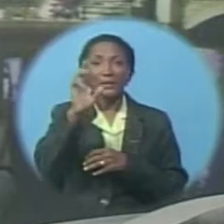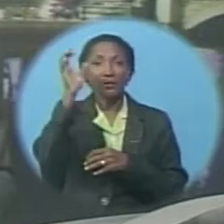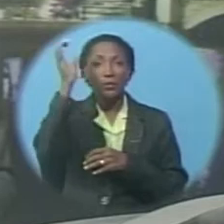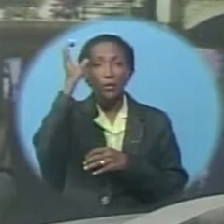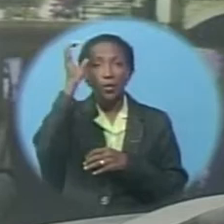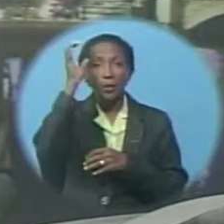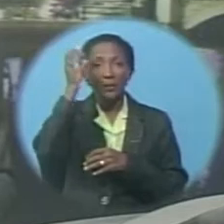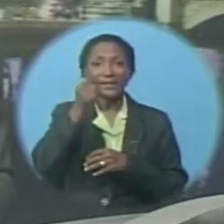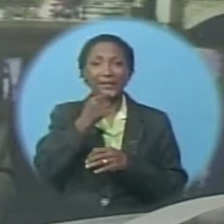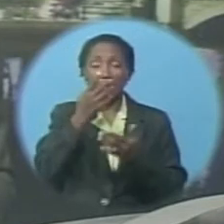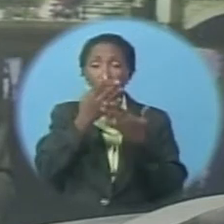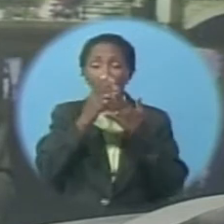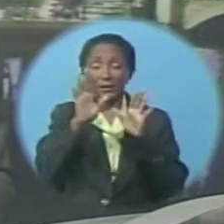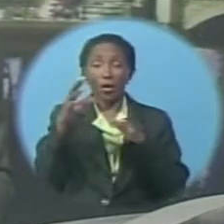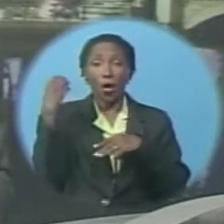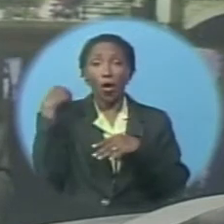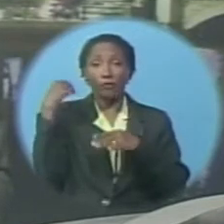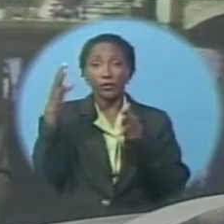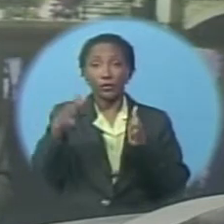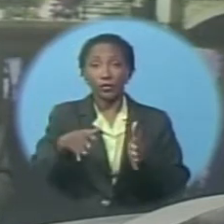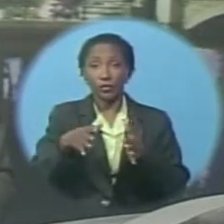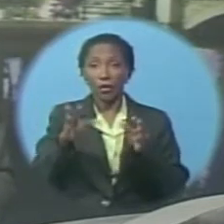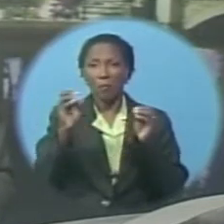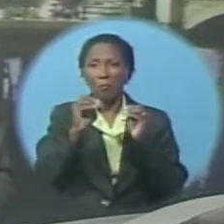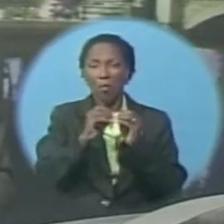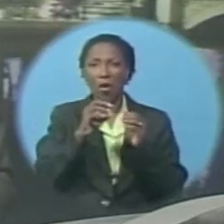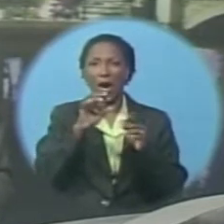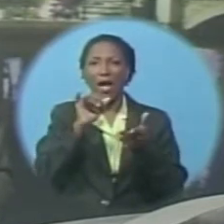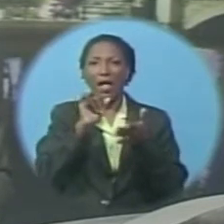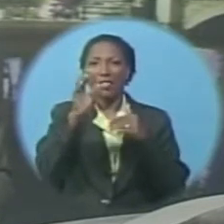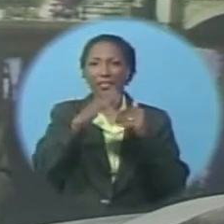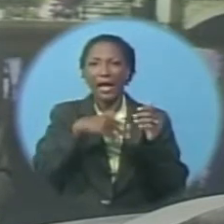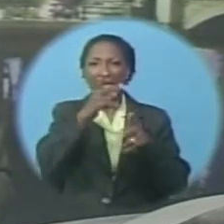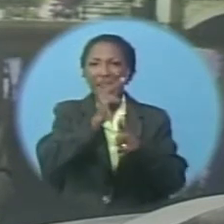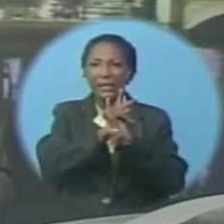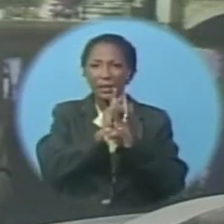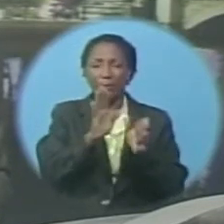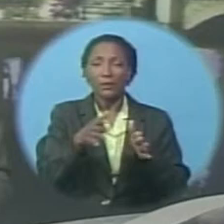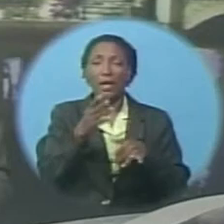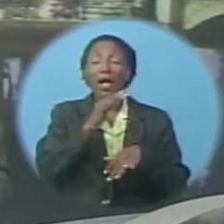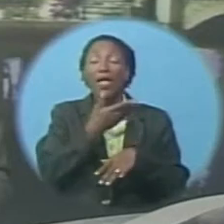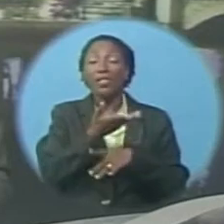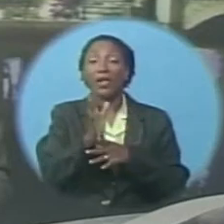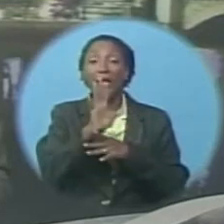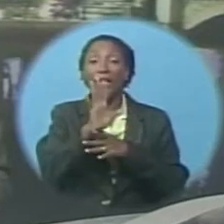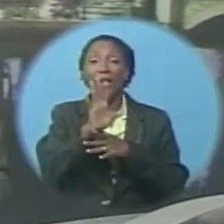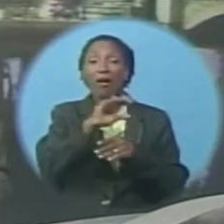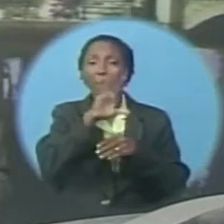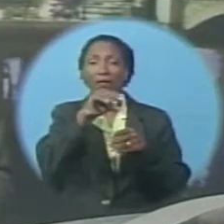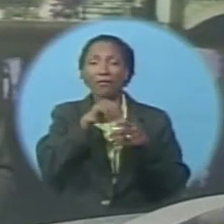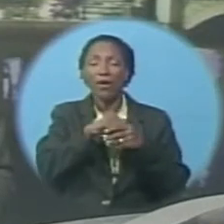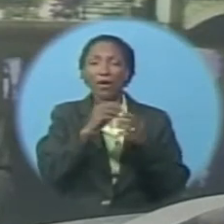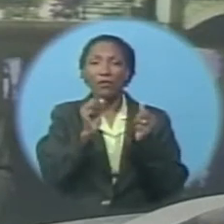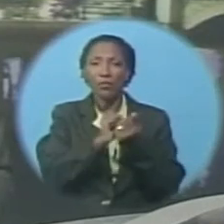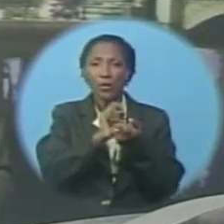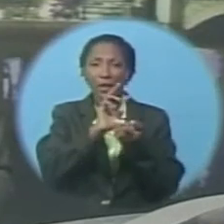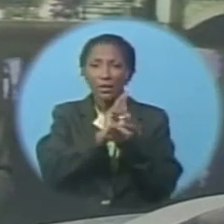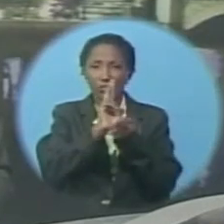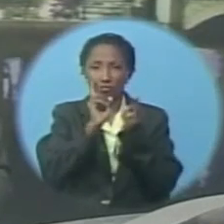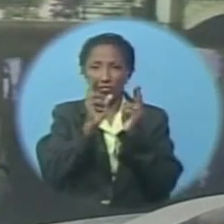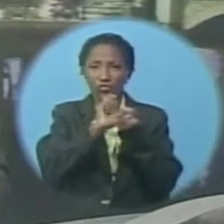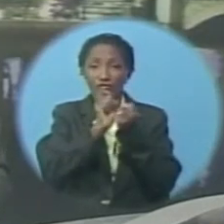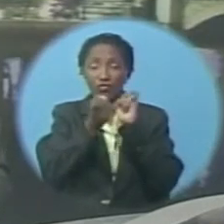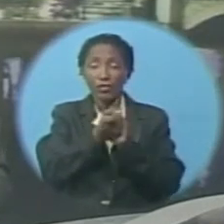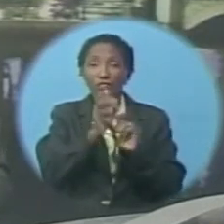added that prison officers are more than custodians, as they too play a part in the rehabilitation of offenders. He noted that